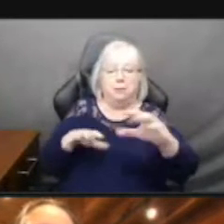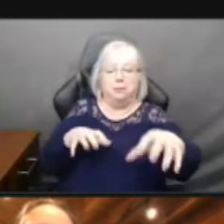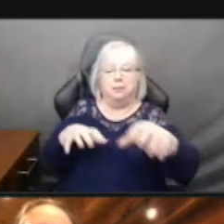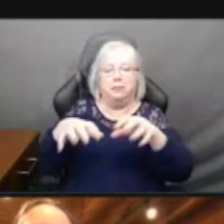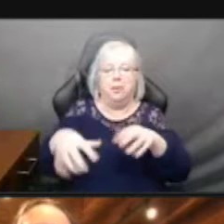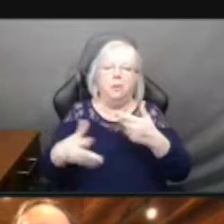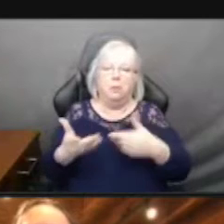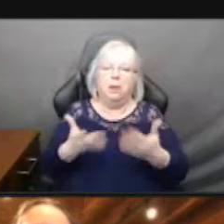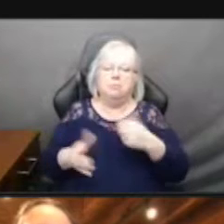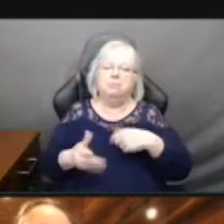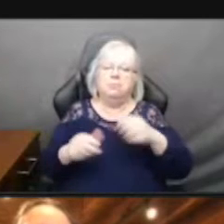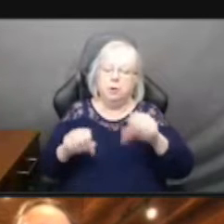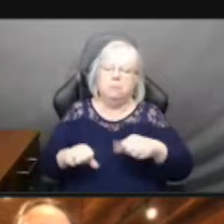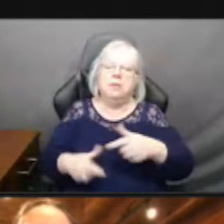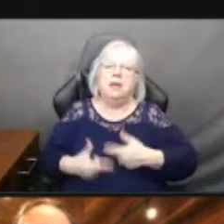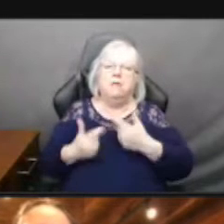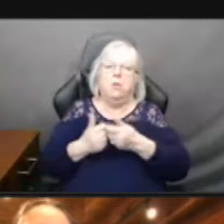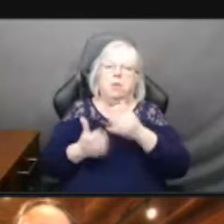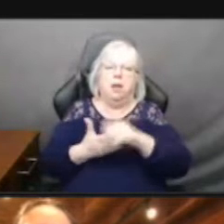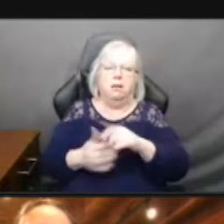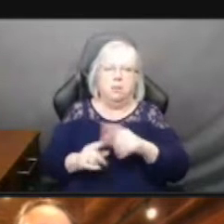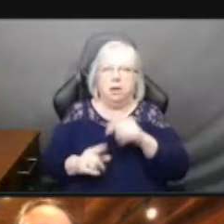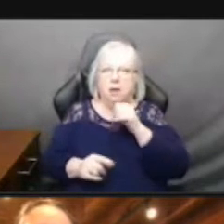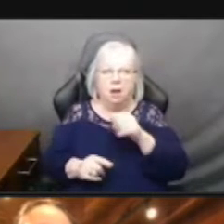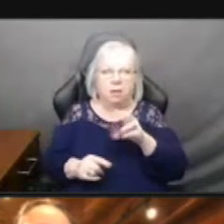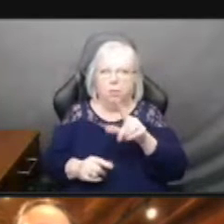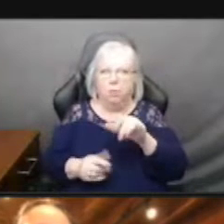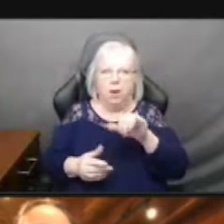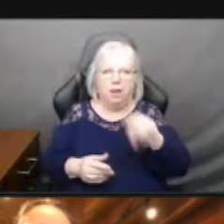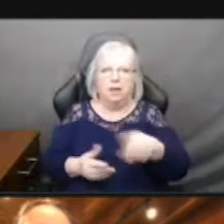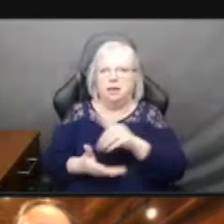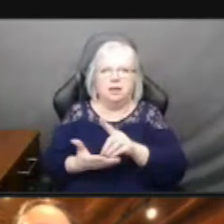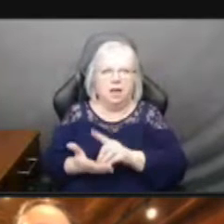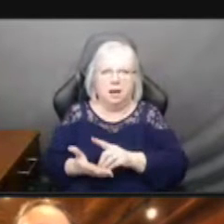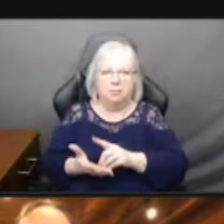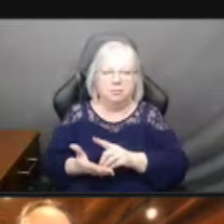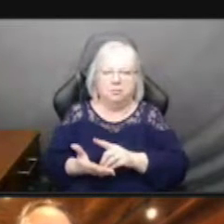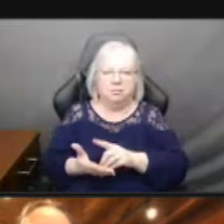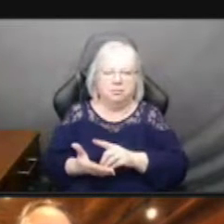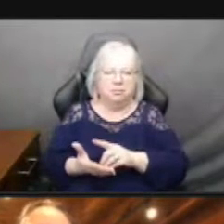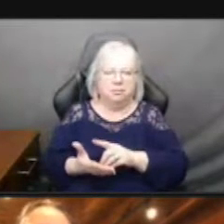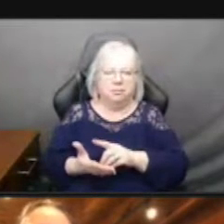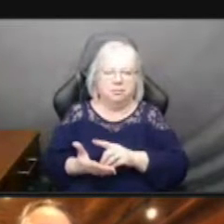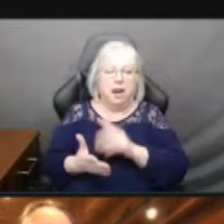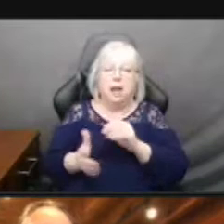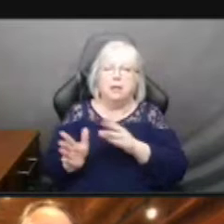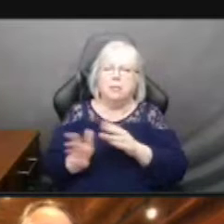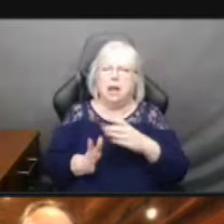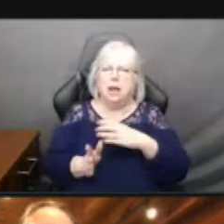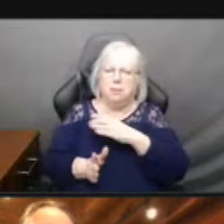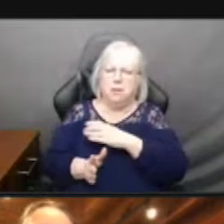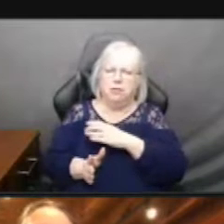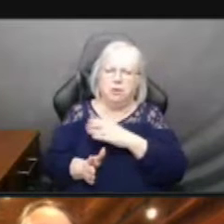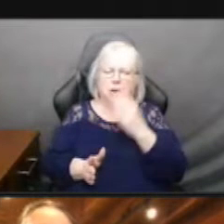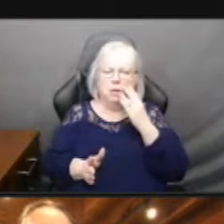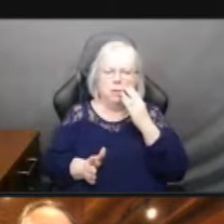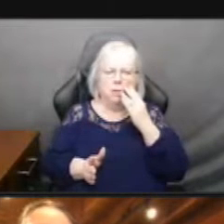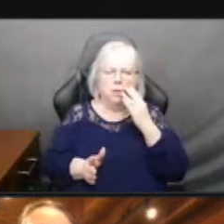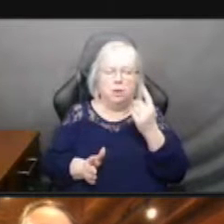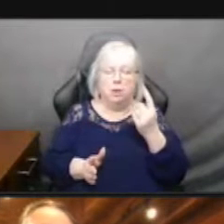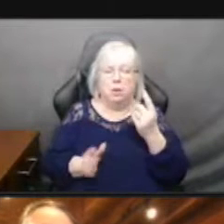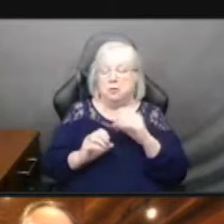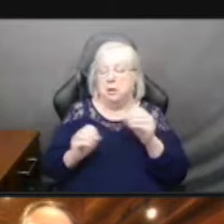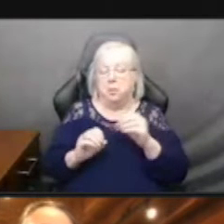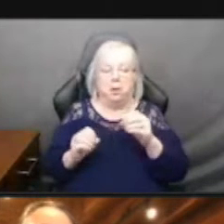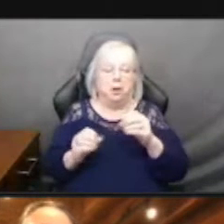probably live with that, but not the way this is set up. And, the planning commission, I know nobody probably even took a look at